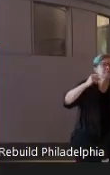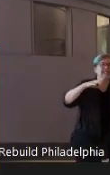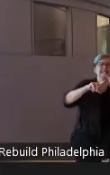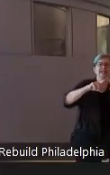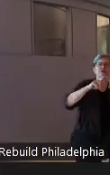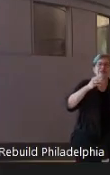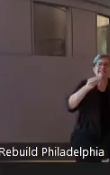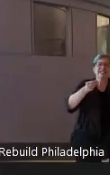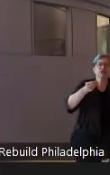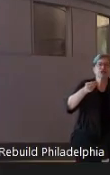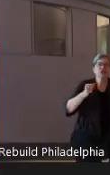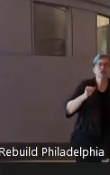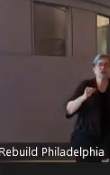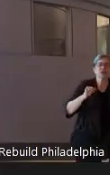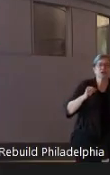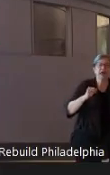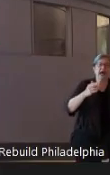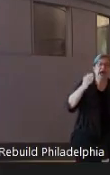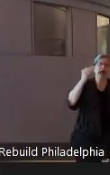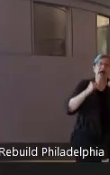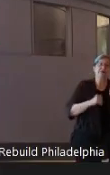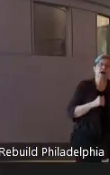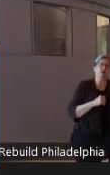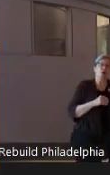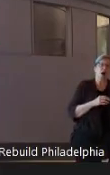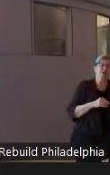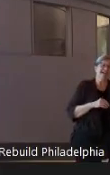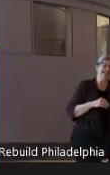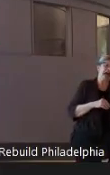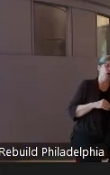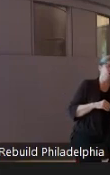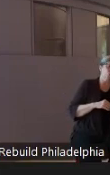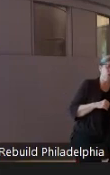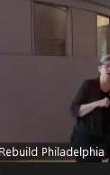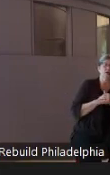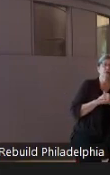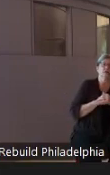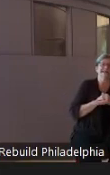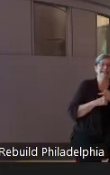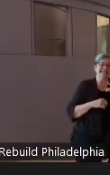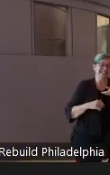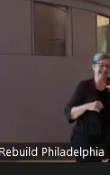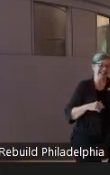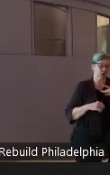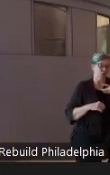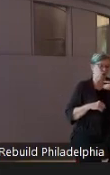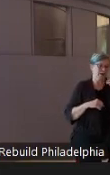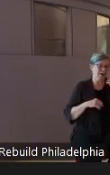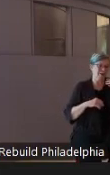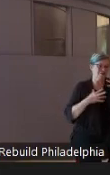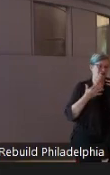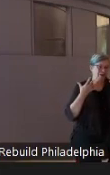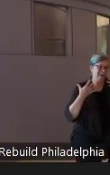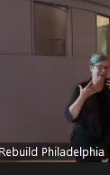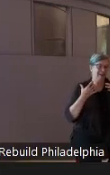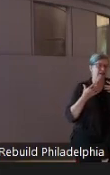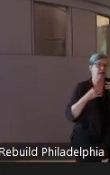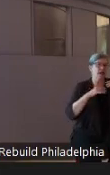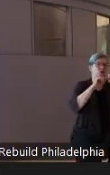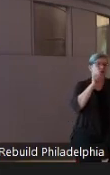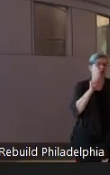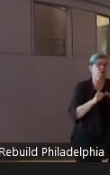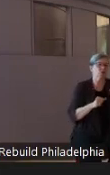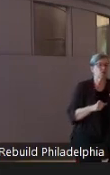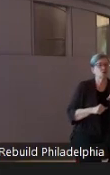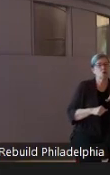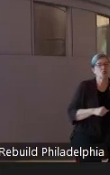different textures. And then the other option would be outdoor. It's an outdoor sensory-friendly sculptures. So imagine